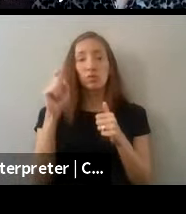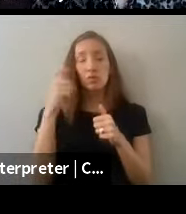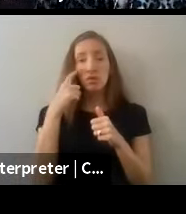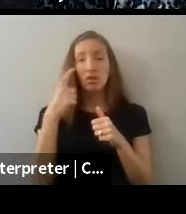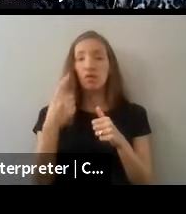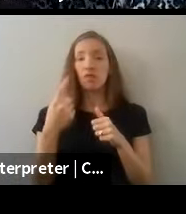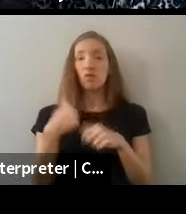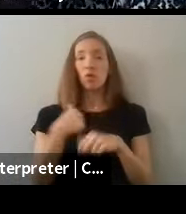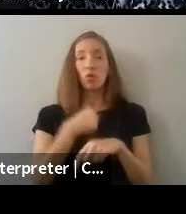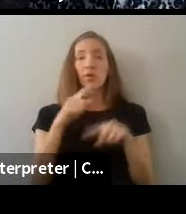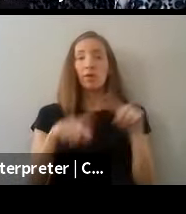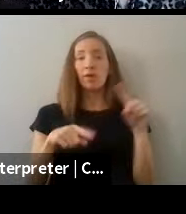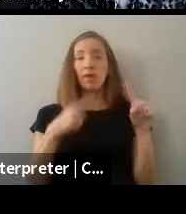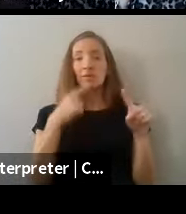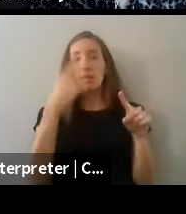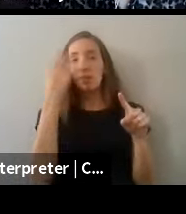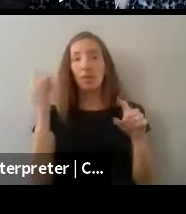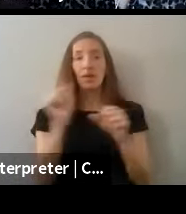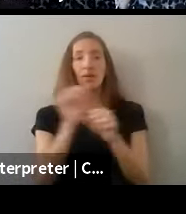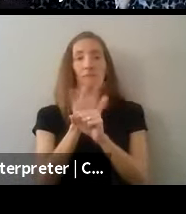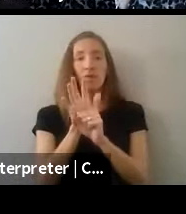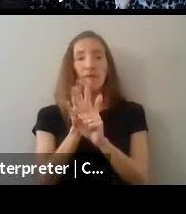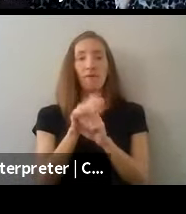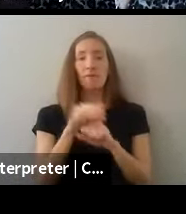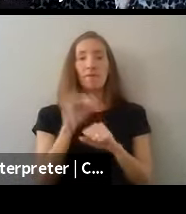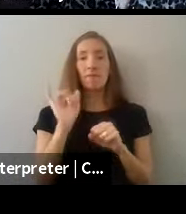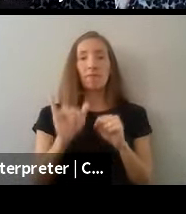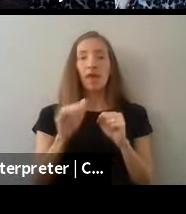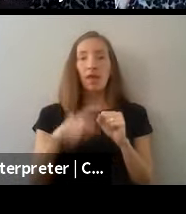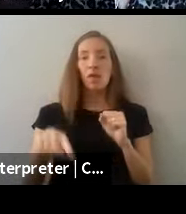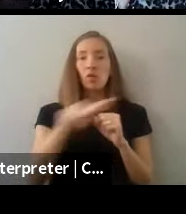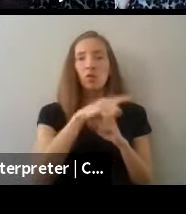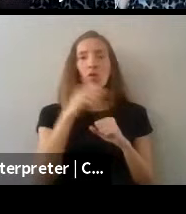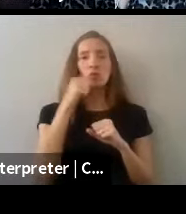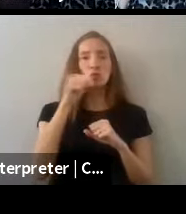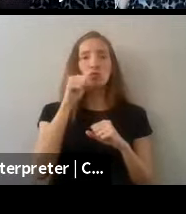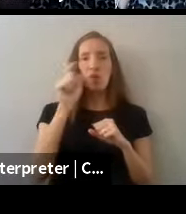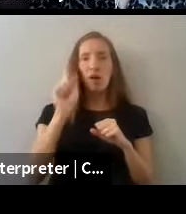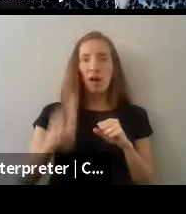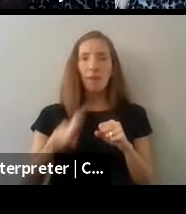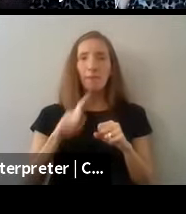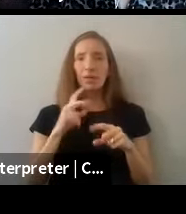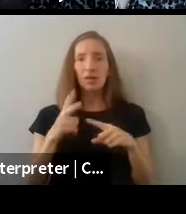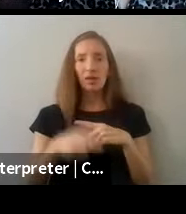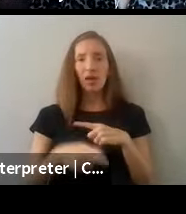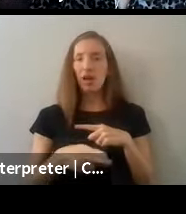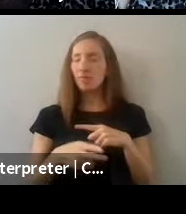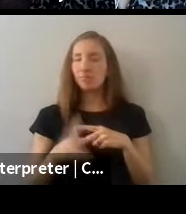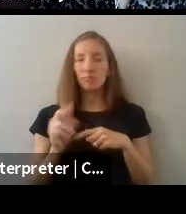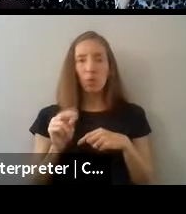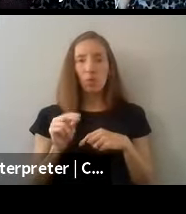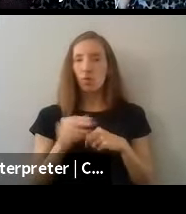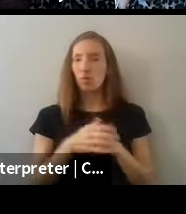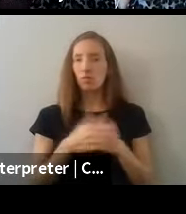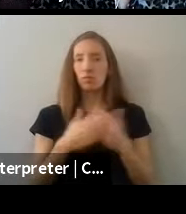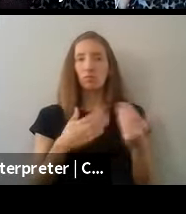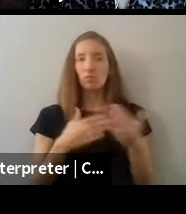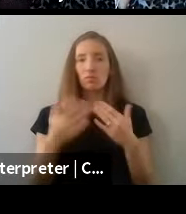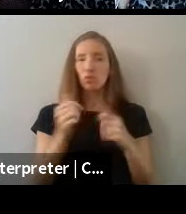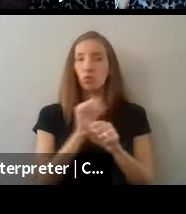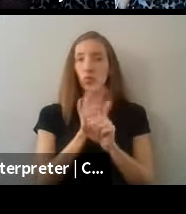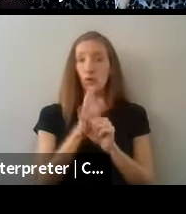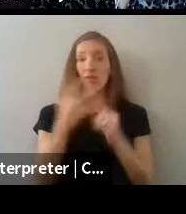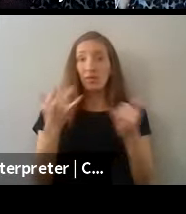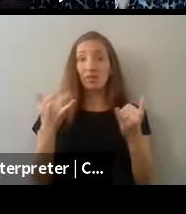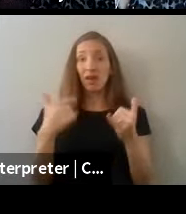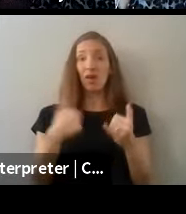No, whether COVID happened, girls need to be protected. So our takeaway for even sharing on this platform